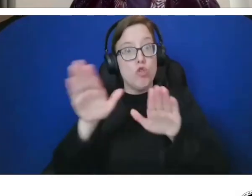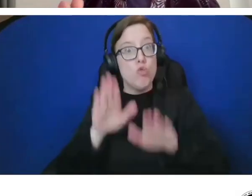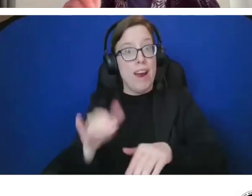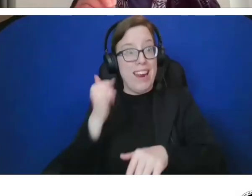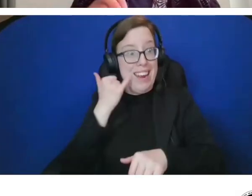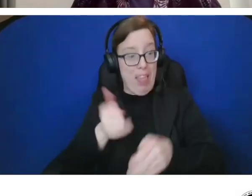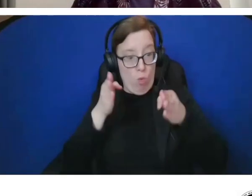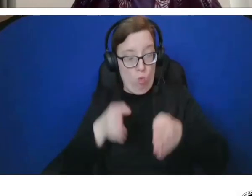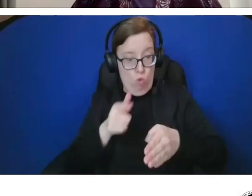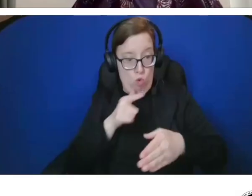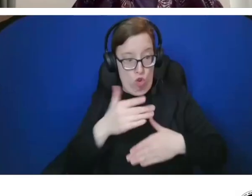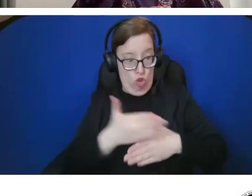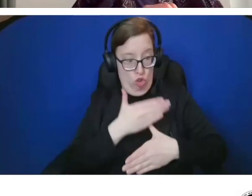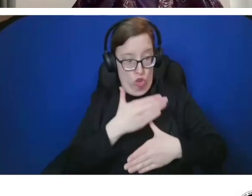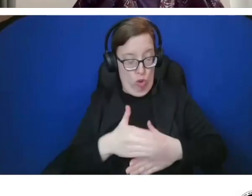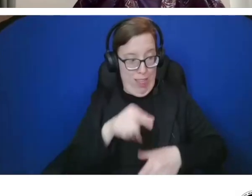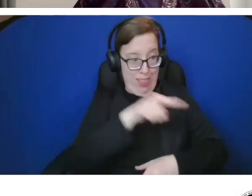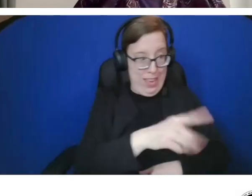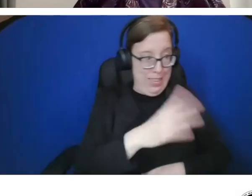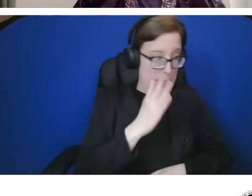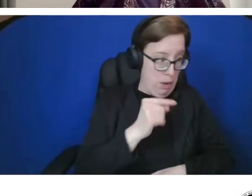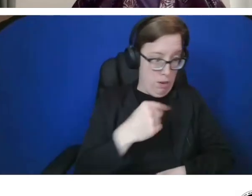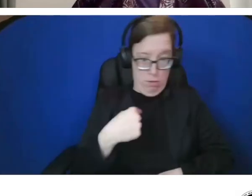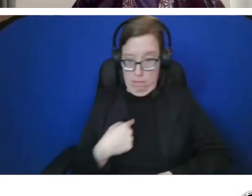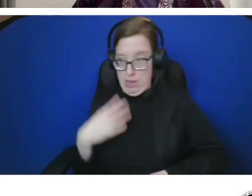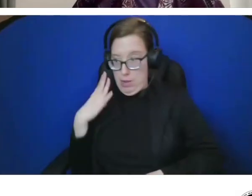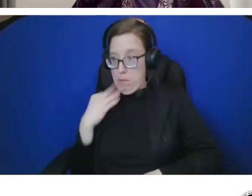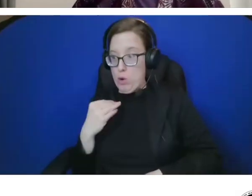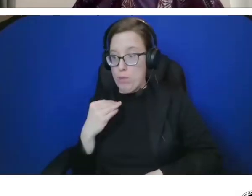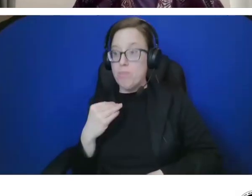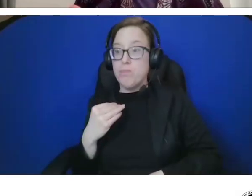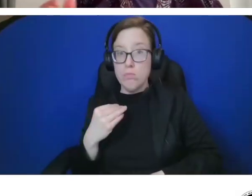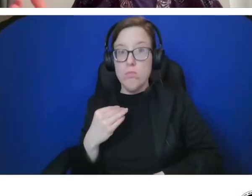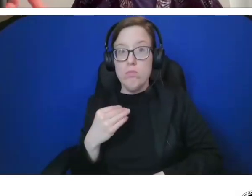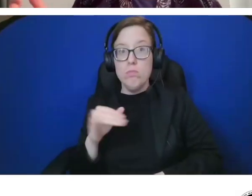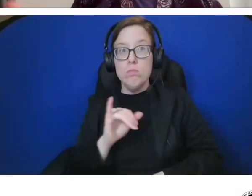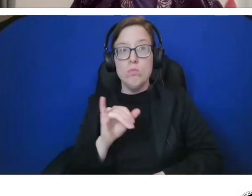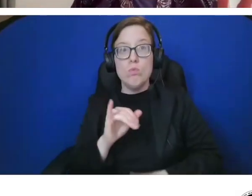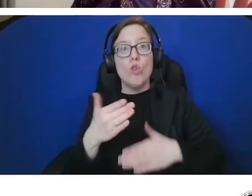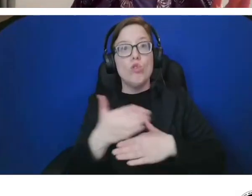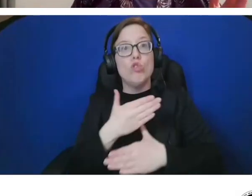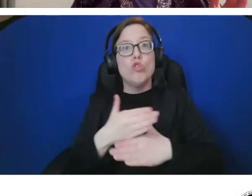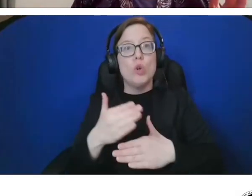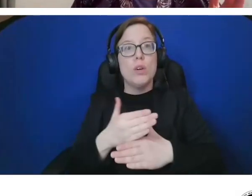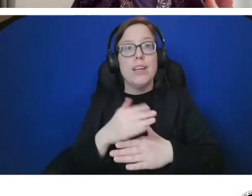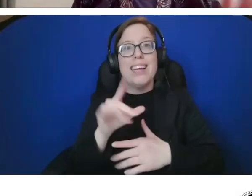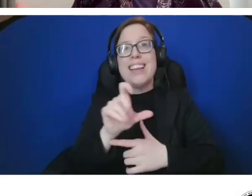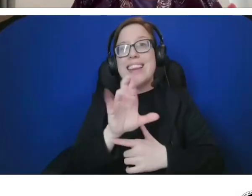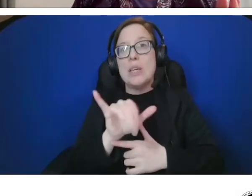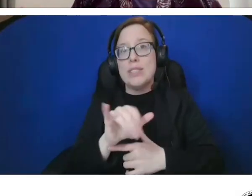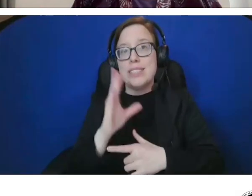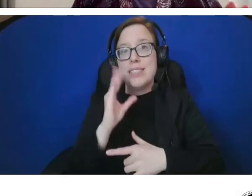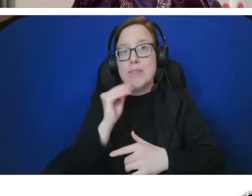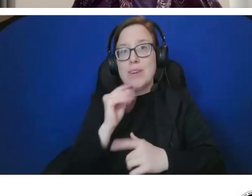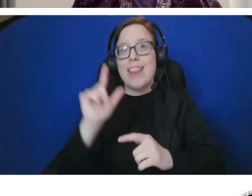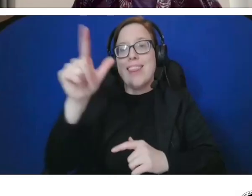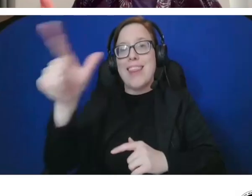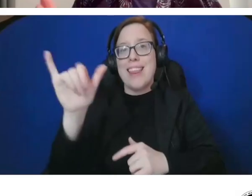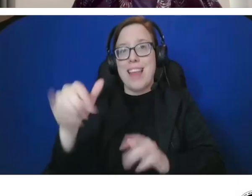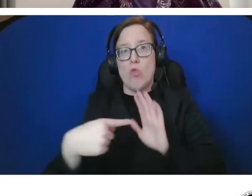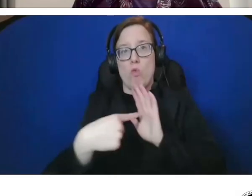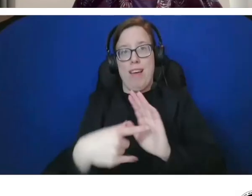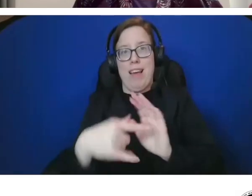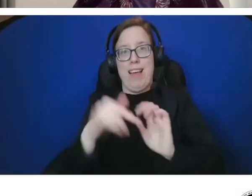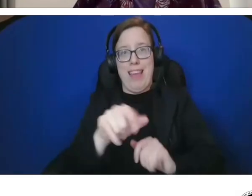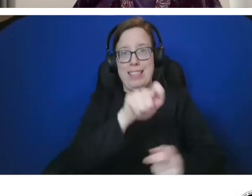the person who shared the actual experience is also sharing the literacy experience later